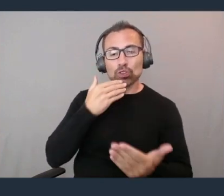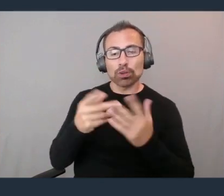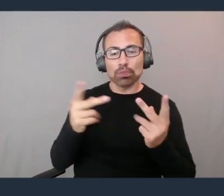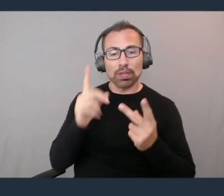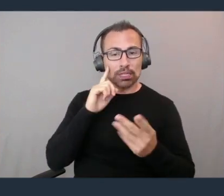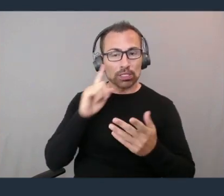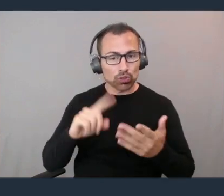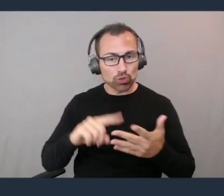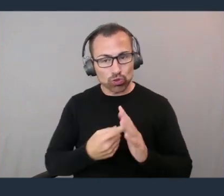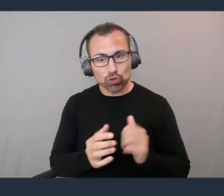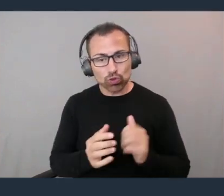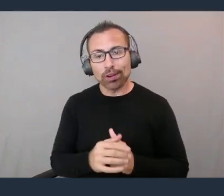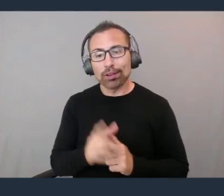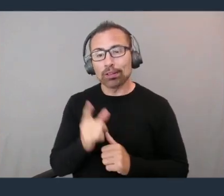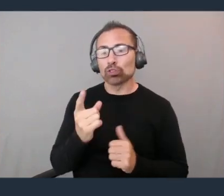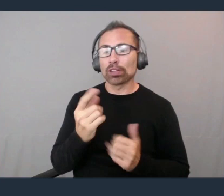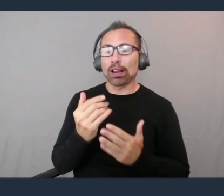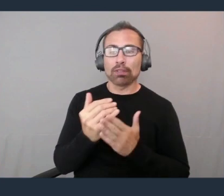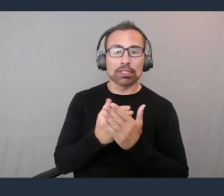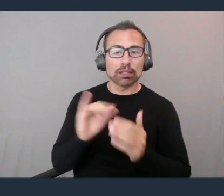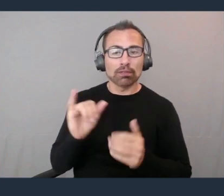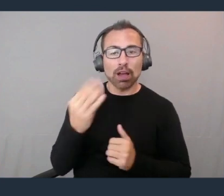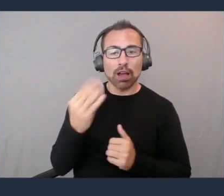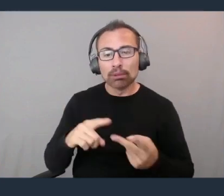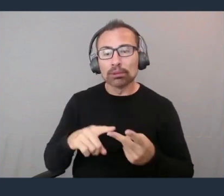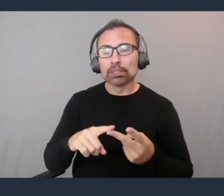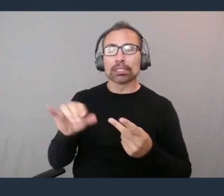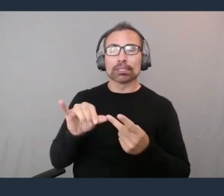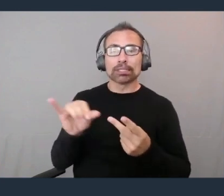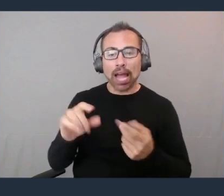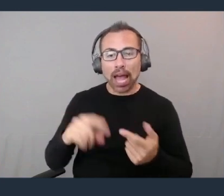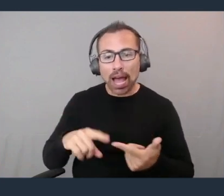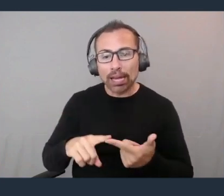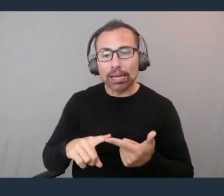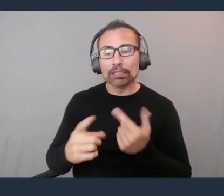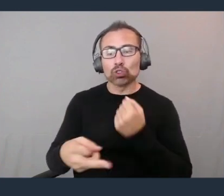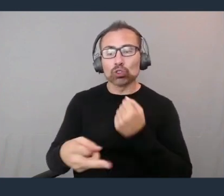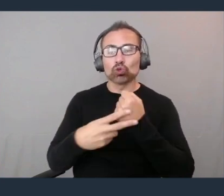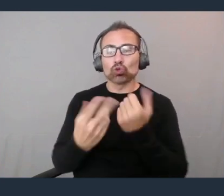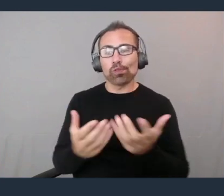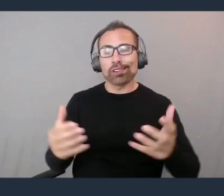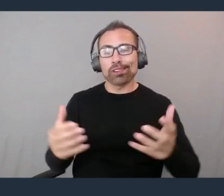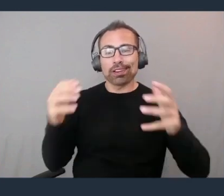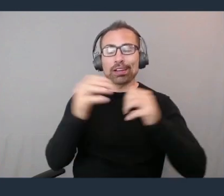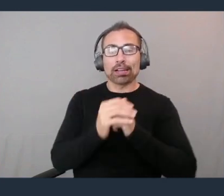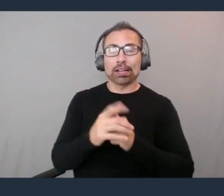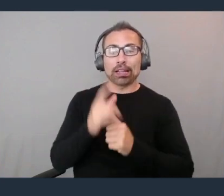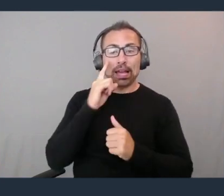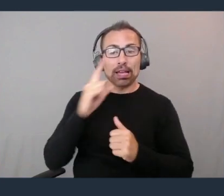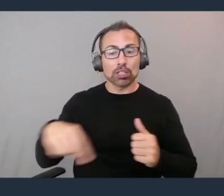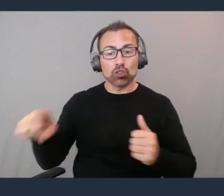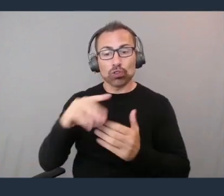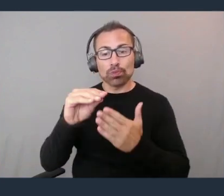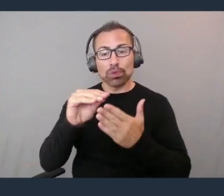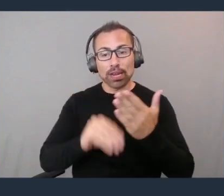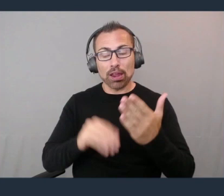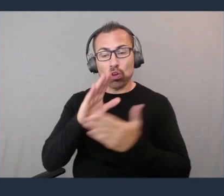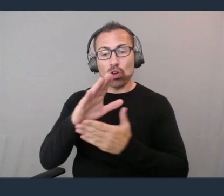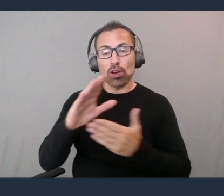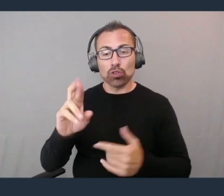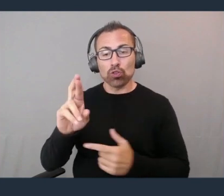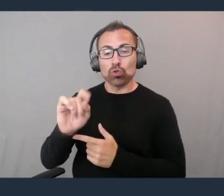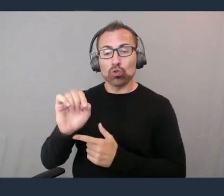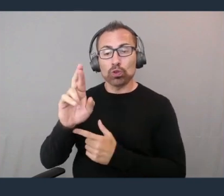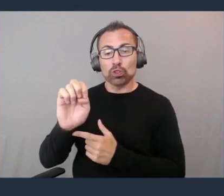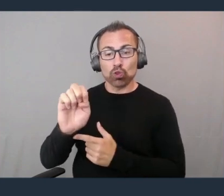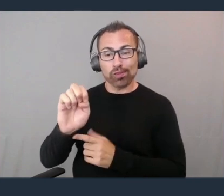class, last modified date, etc. that you can use to filter down on your restore targets. Now, let's say in our example,